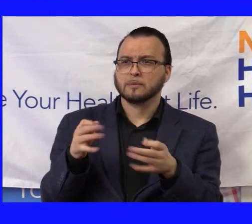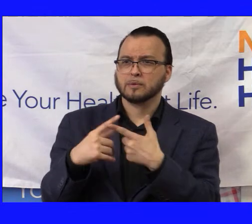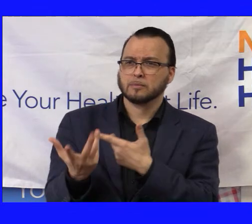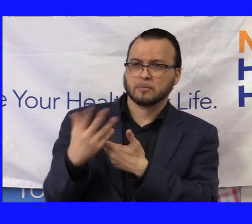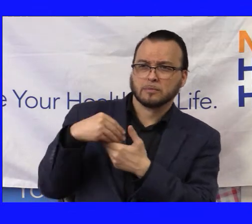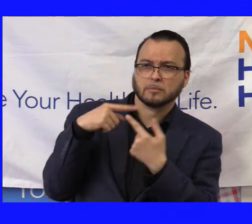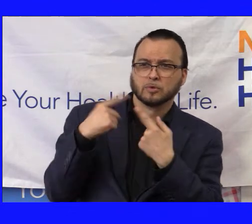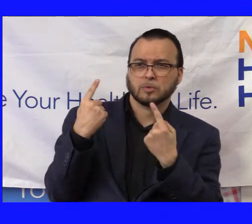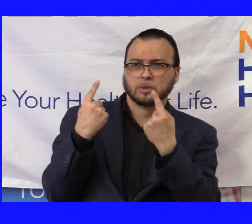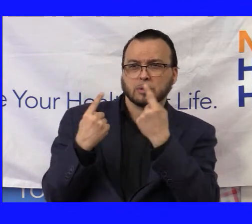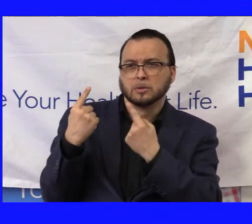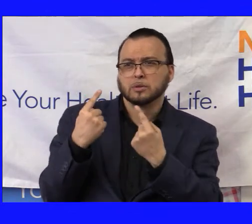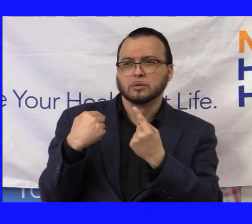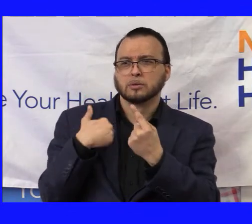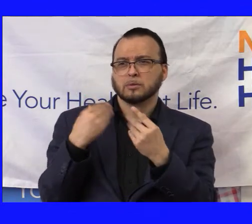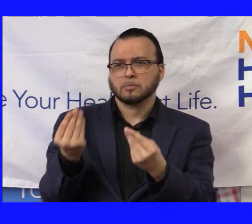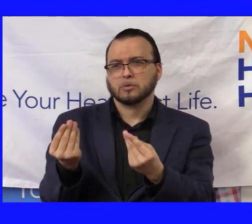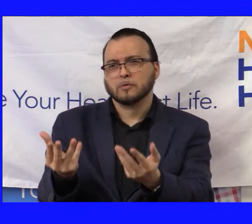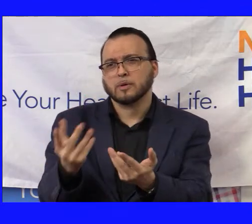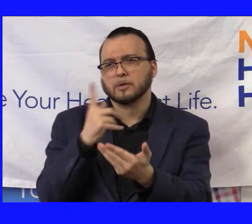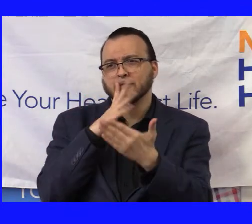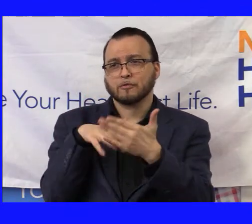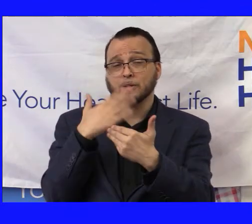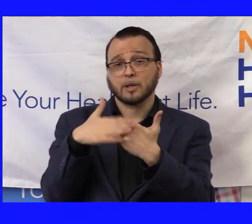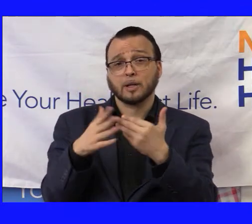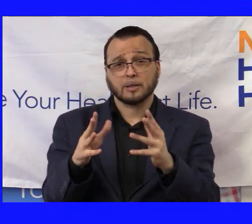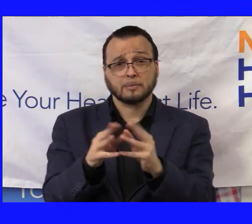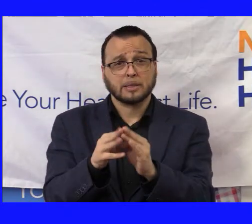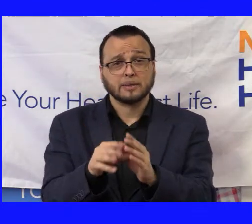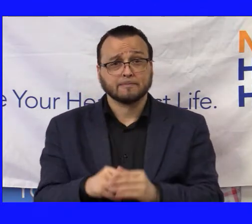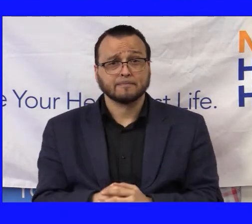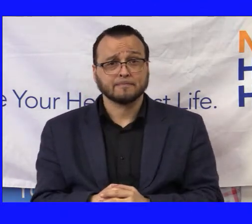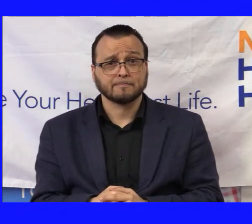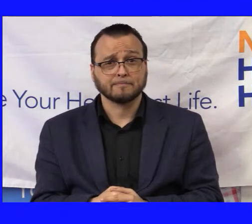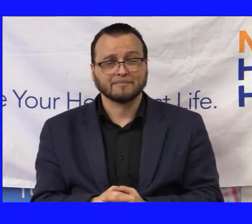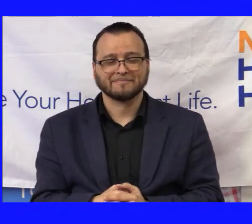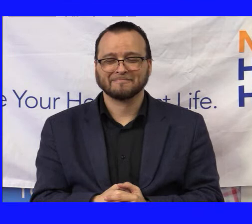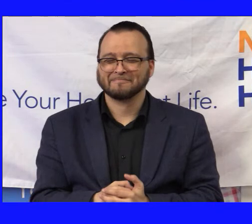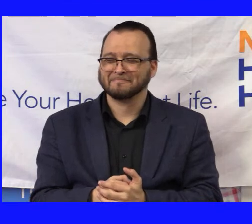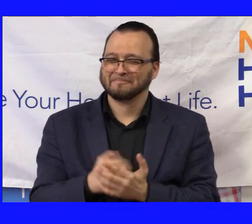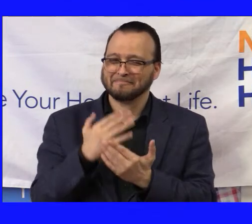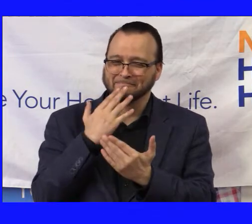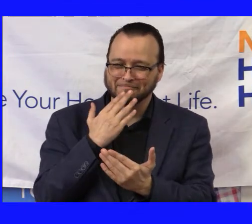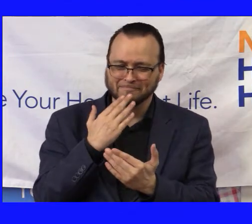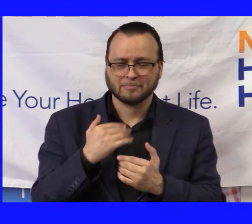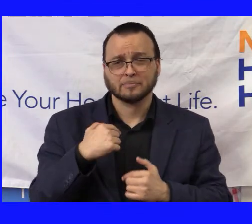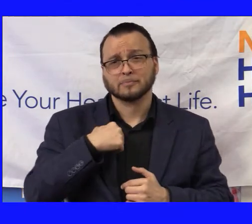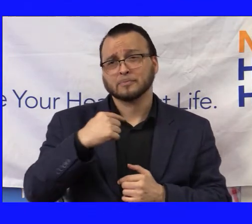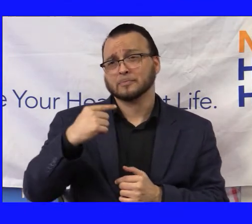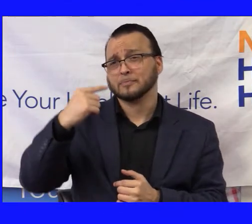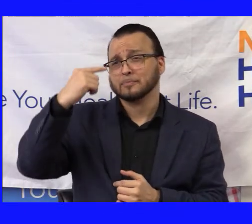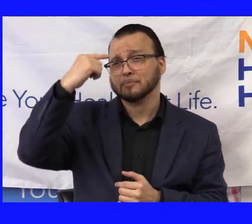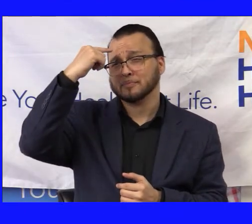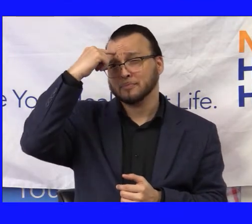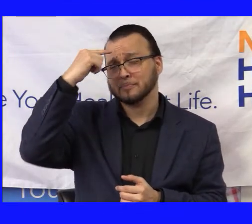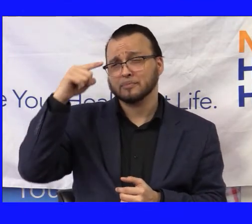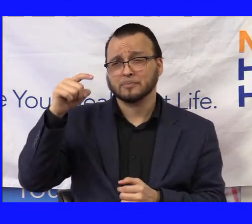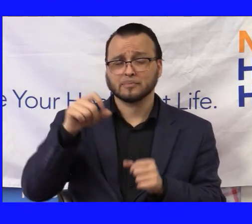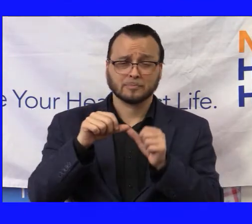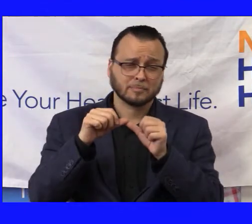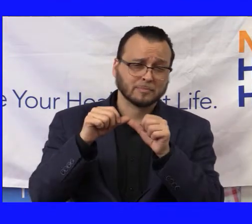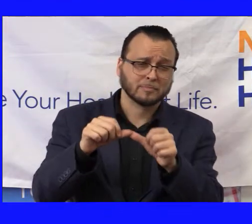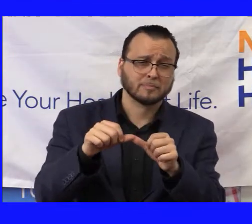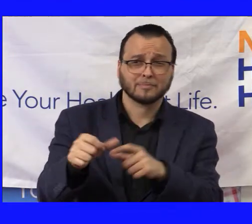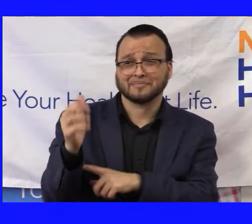consideration and have it for you for the next meeting. Thank you. I think I think you can continue the presentation.